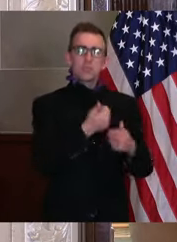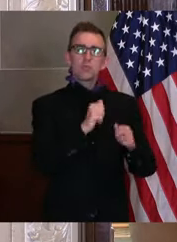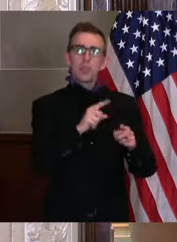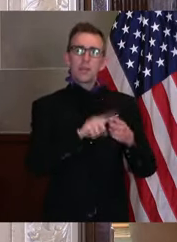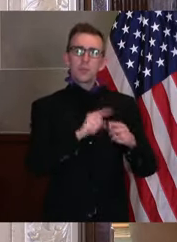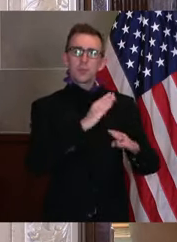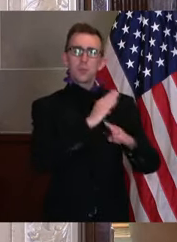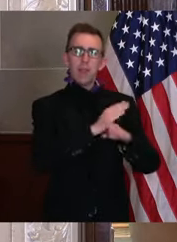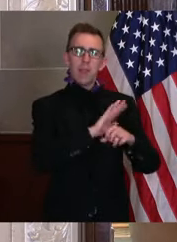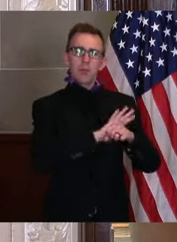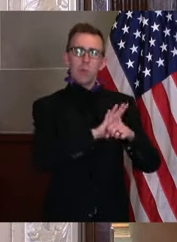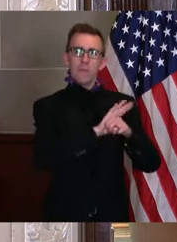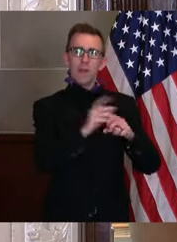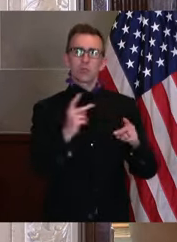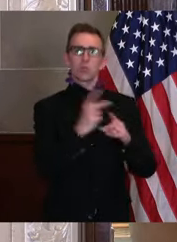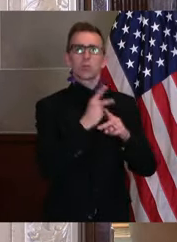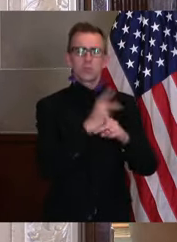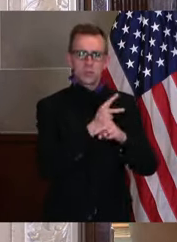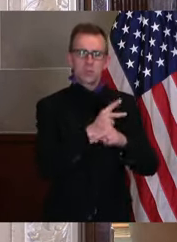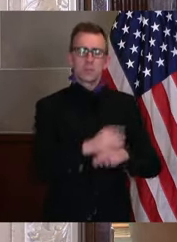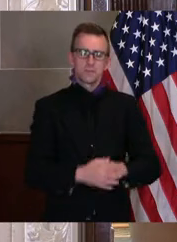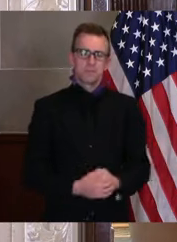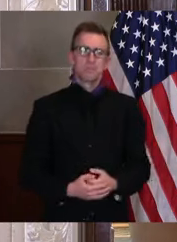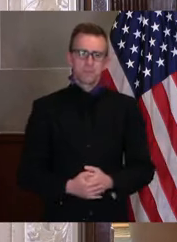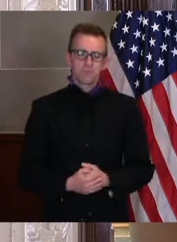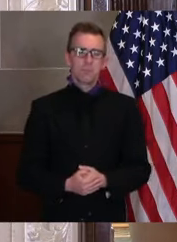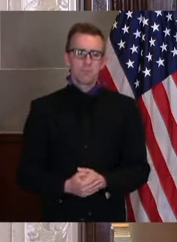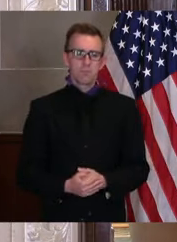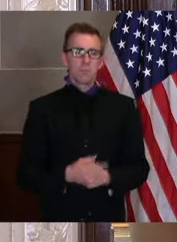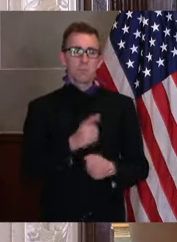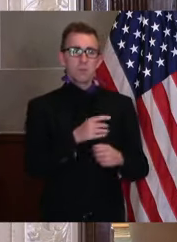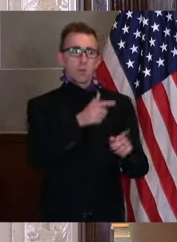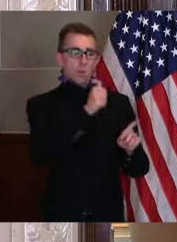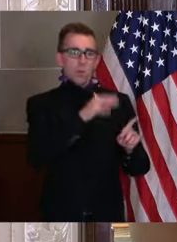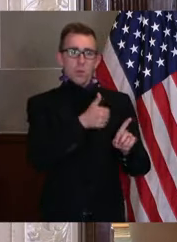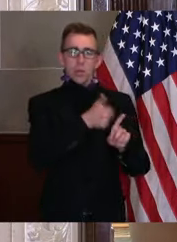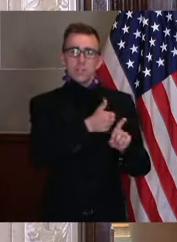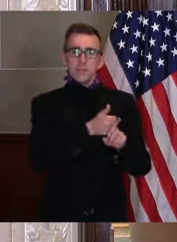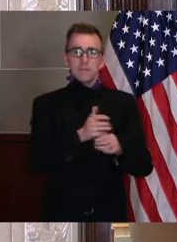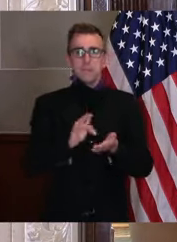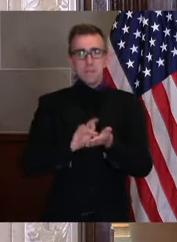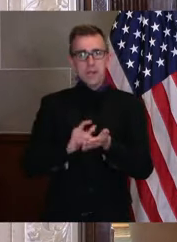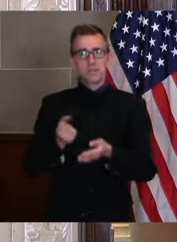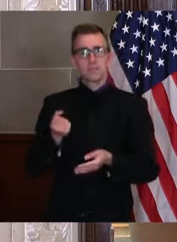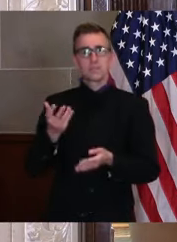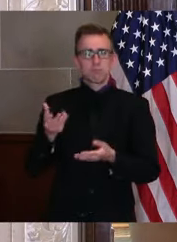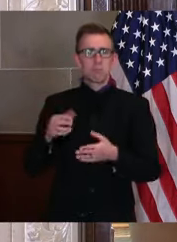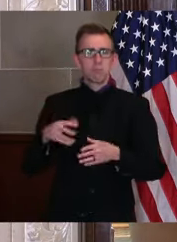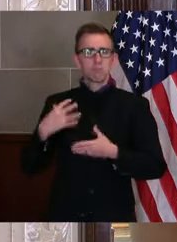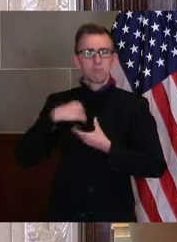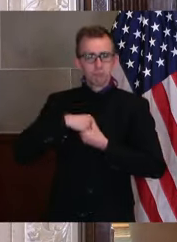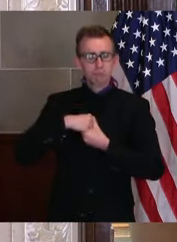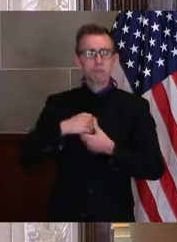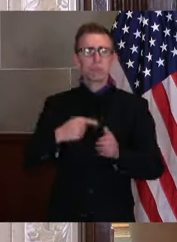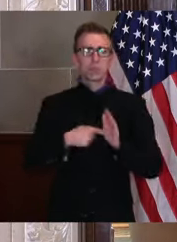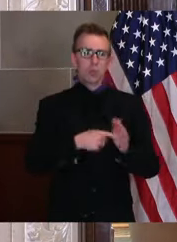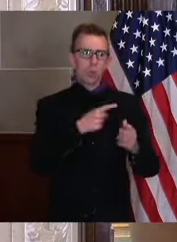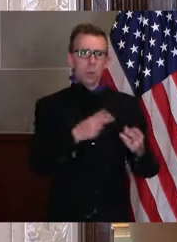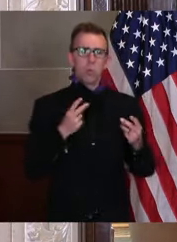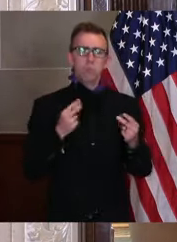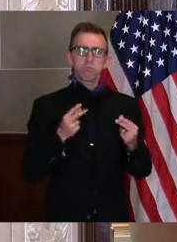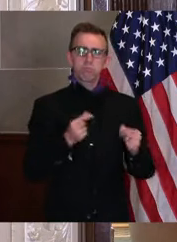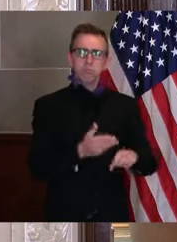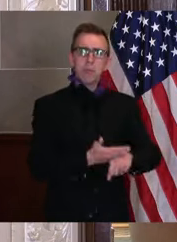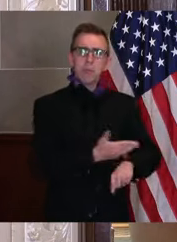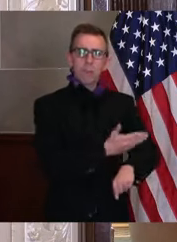treat COVID-19 patients. After receiving the drug, the young woman began to show very quick signs of